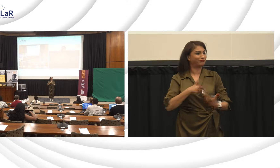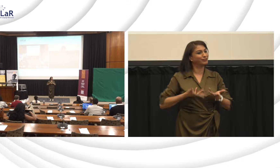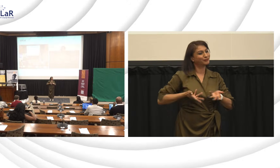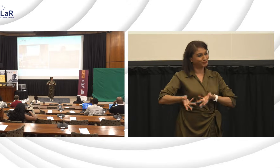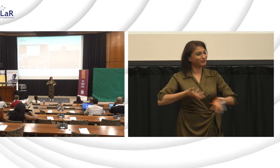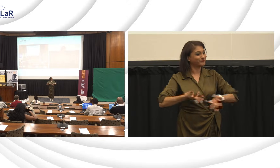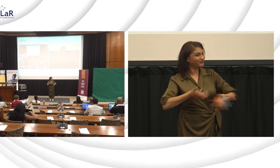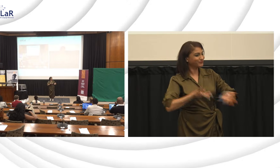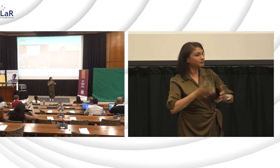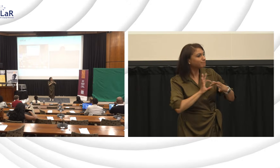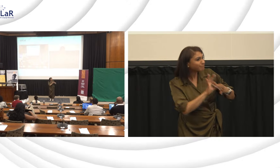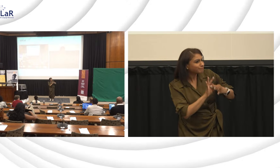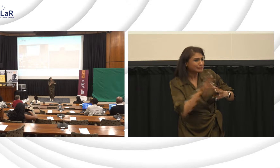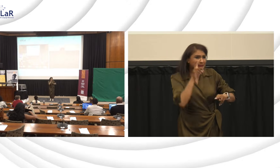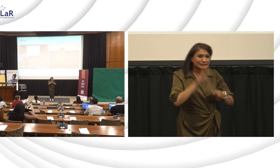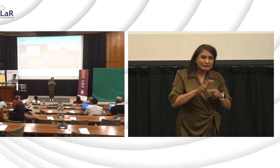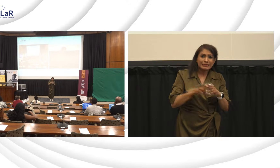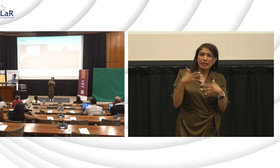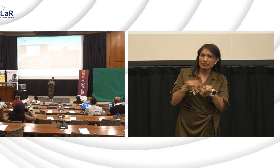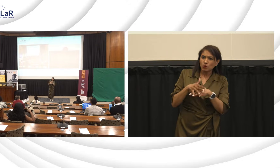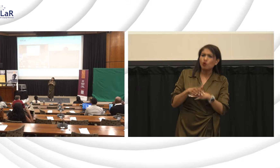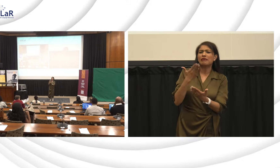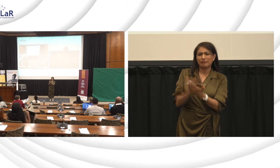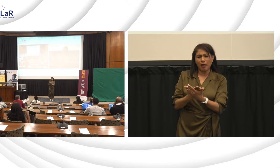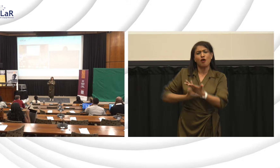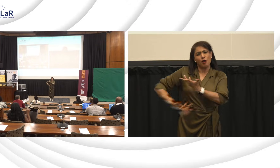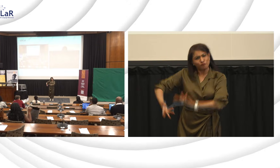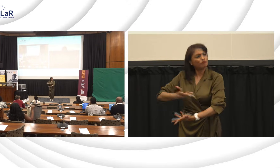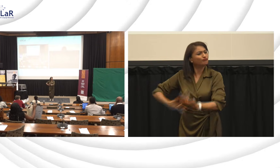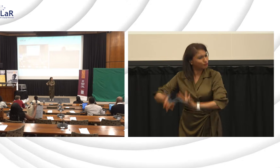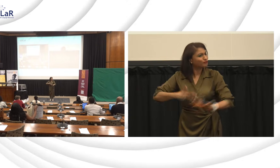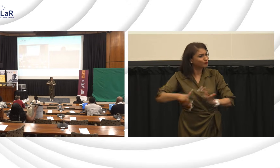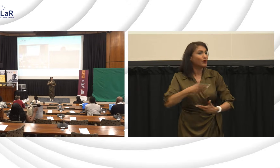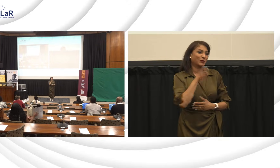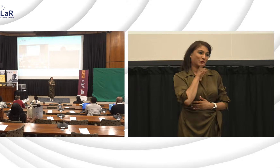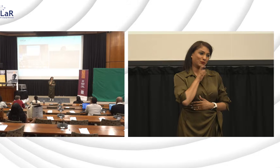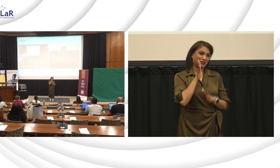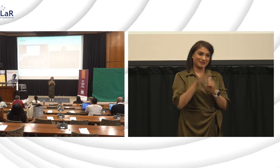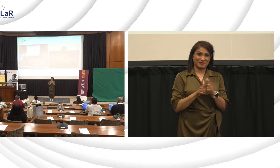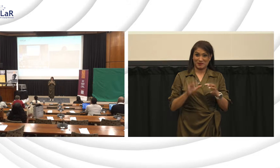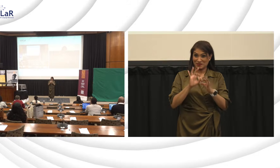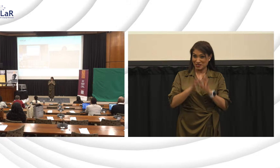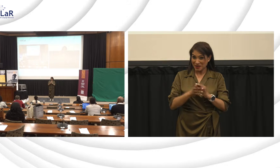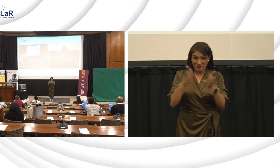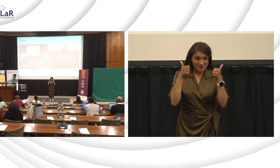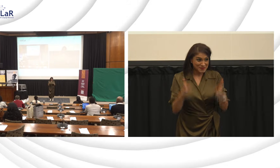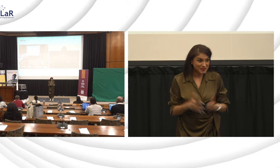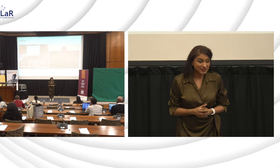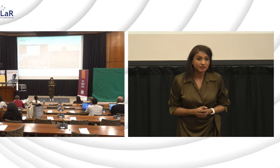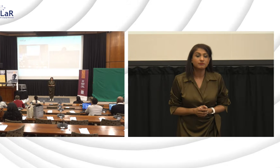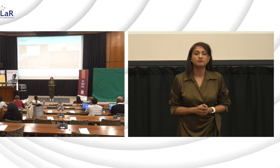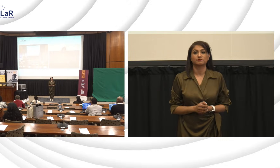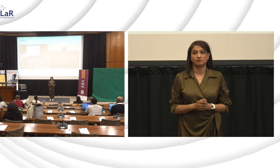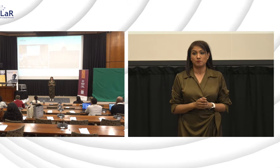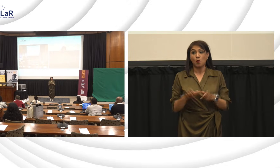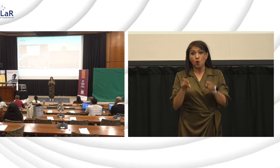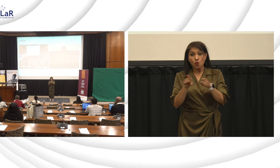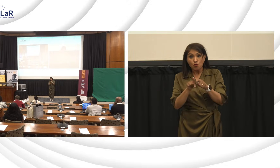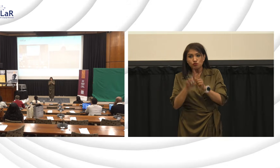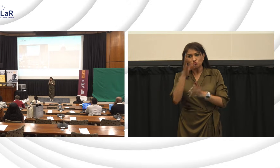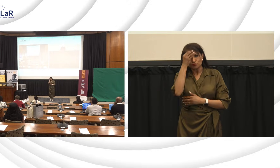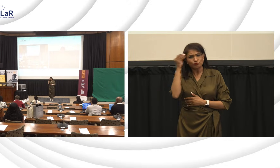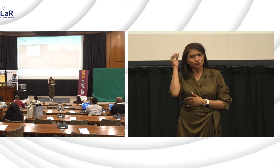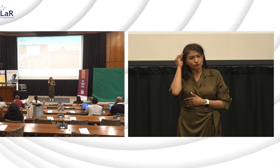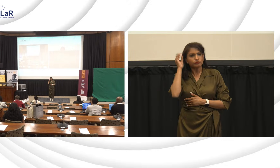for voicing and communication purposes, so that we can dialogue smoothly and the conversation can flow naturally. So we have interpreters to